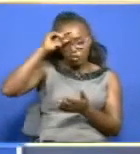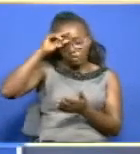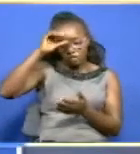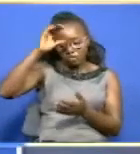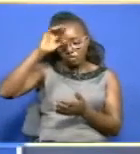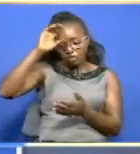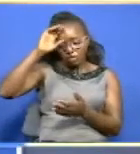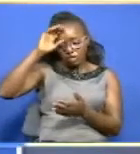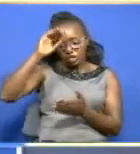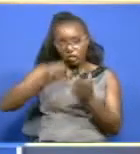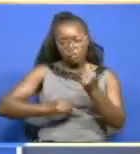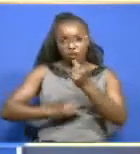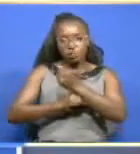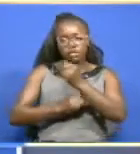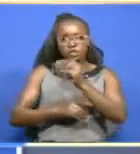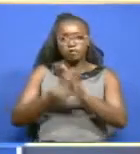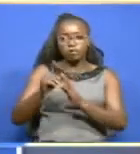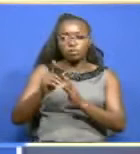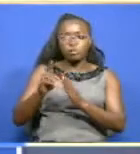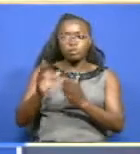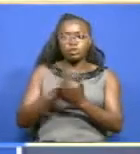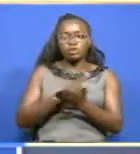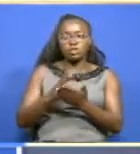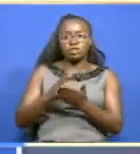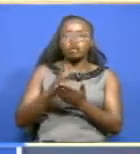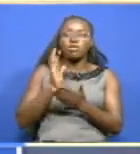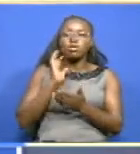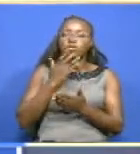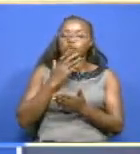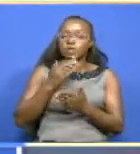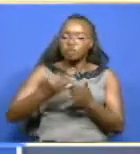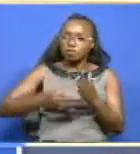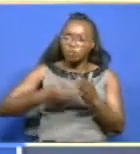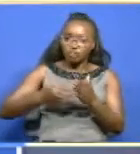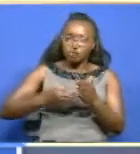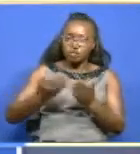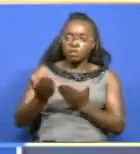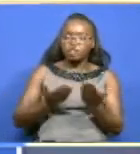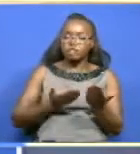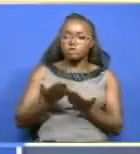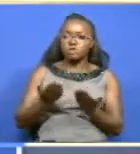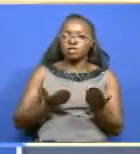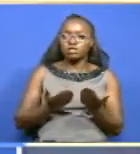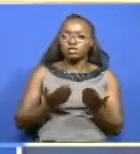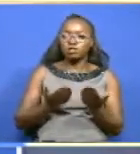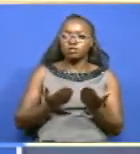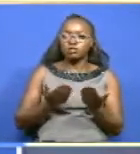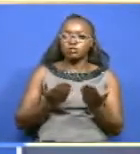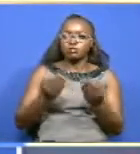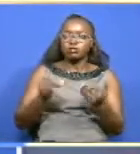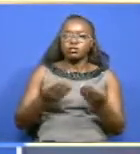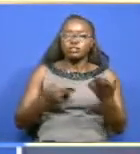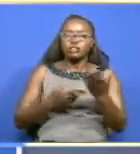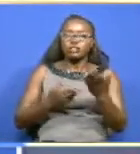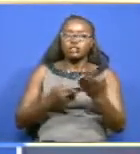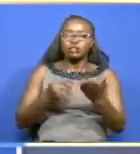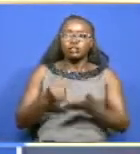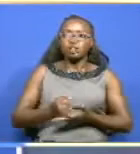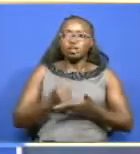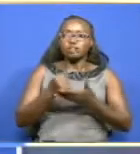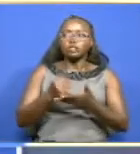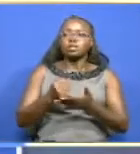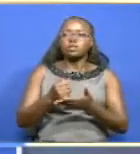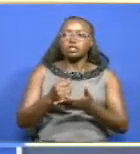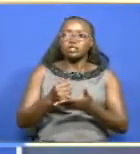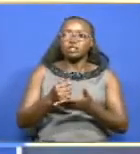of the sectors which are horticulture, manufacturing and services, provide technical assistance and capacity